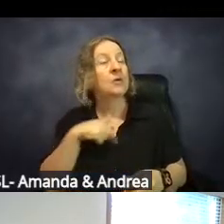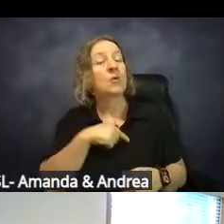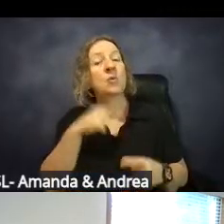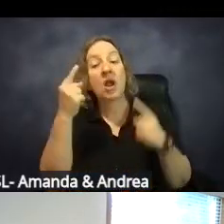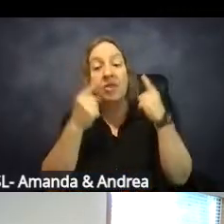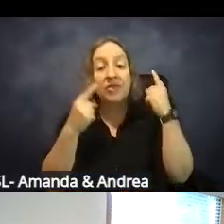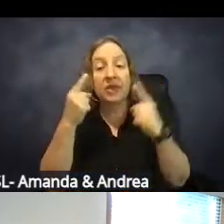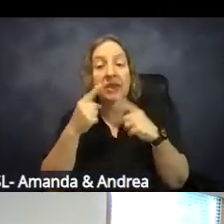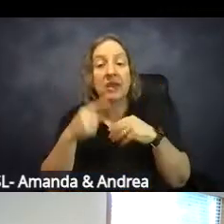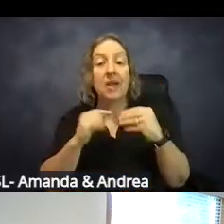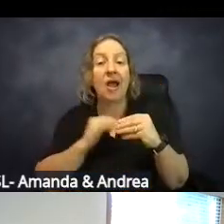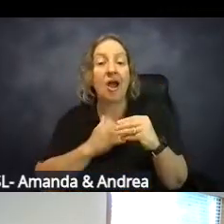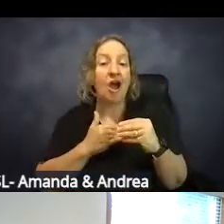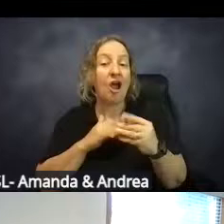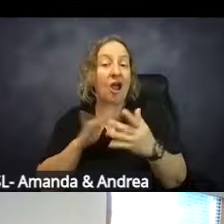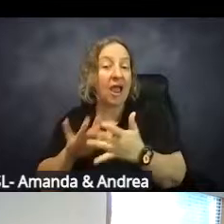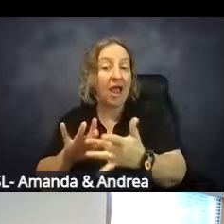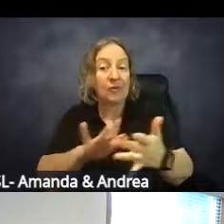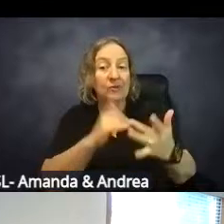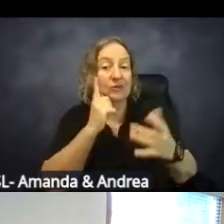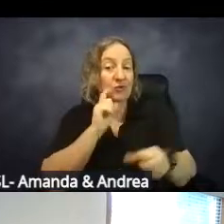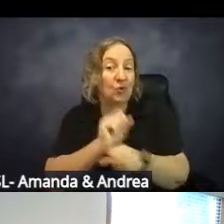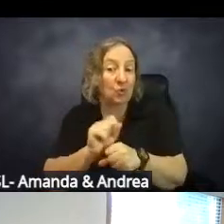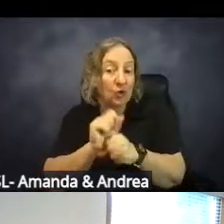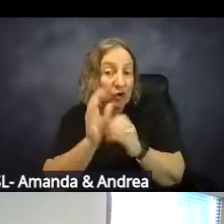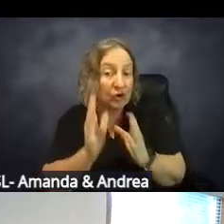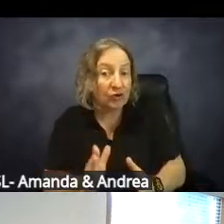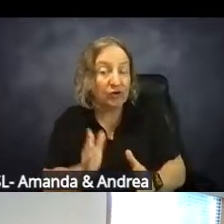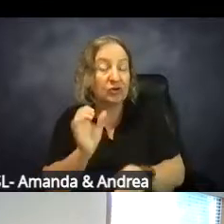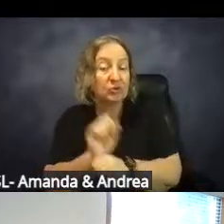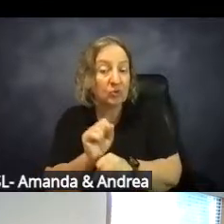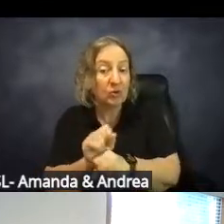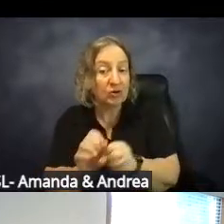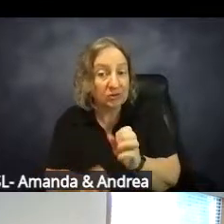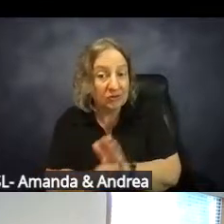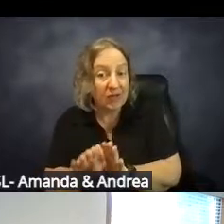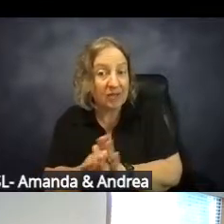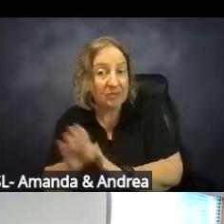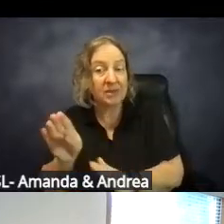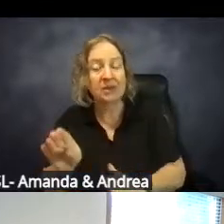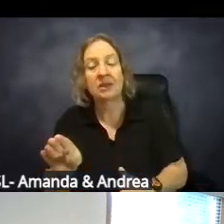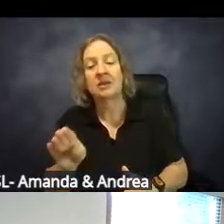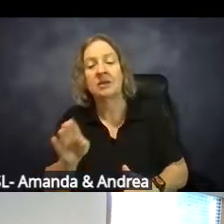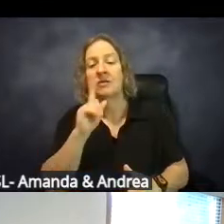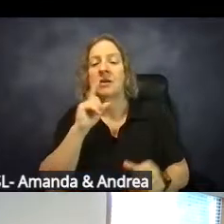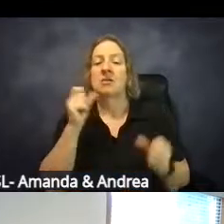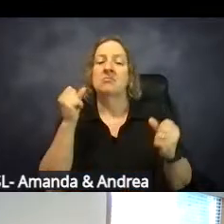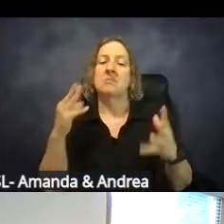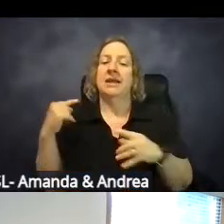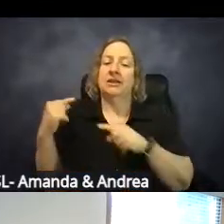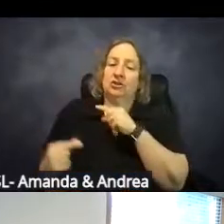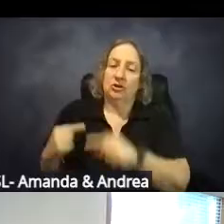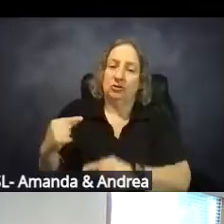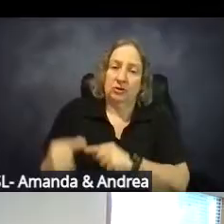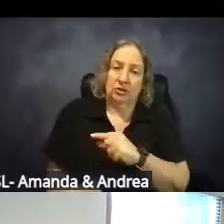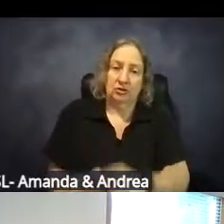our outreach strategy around workforce and workforce development, it really is multi-generational.